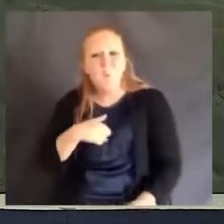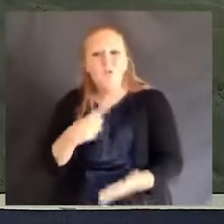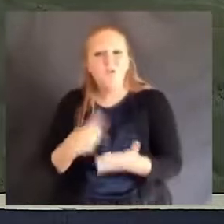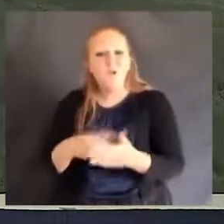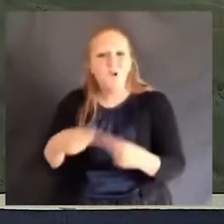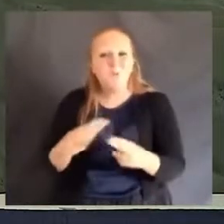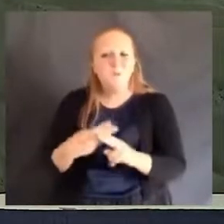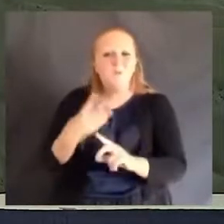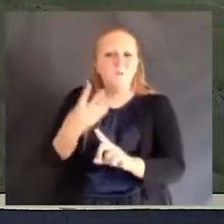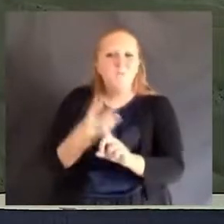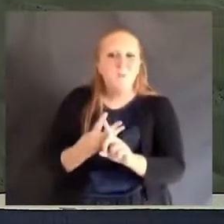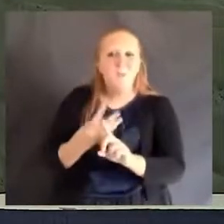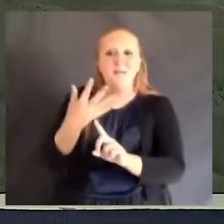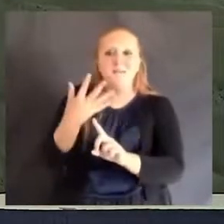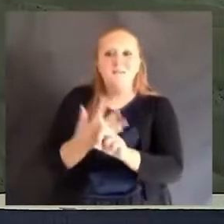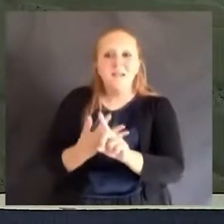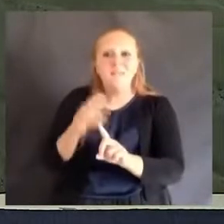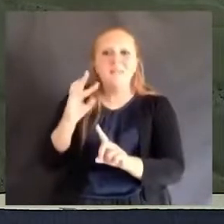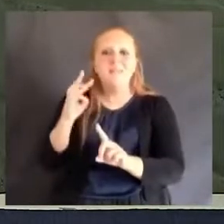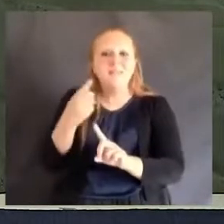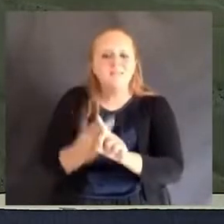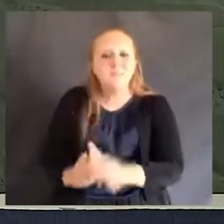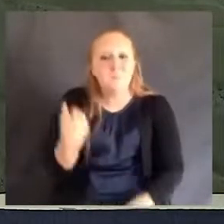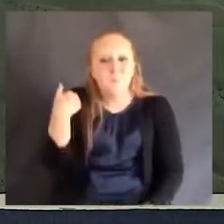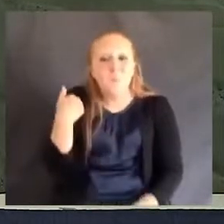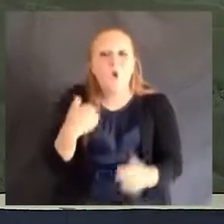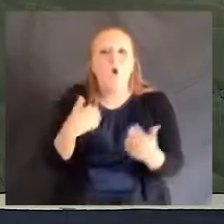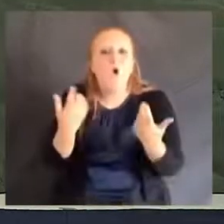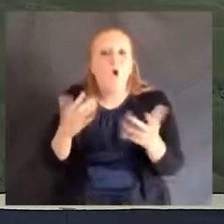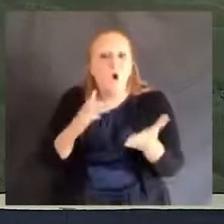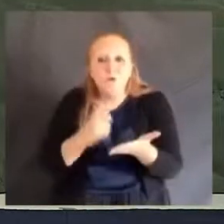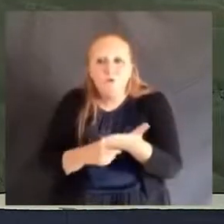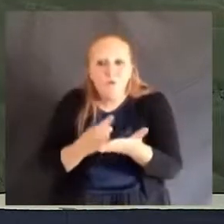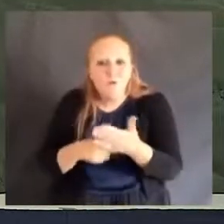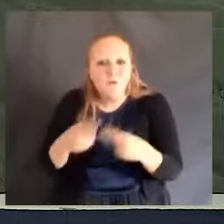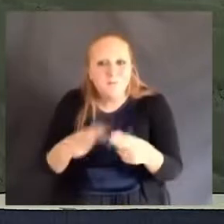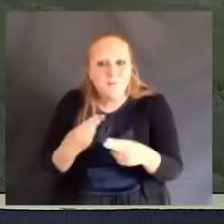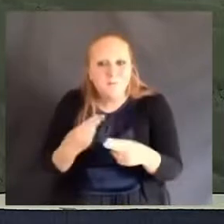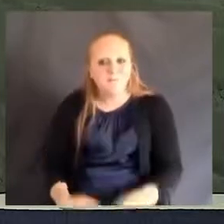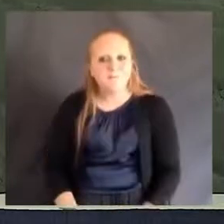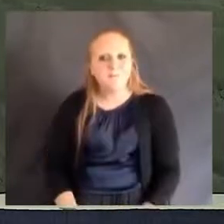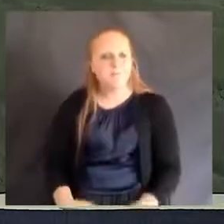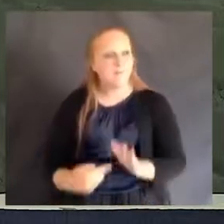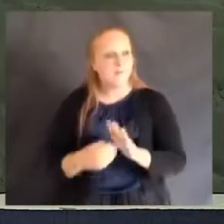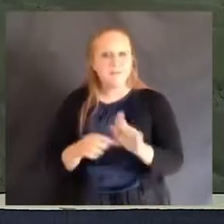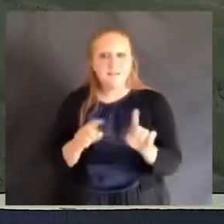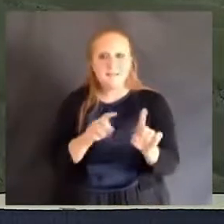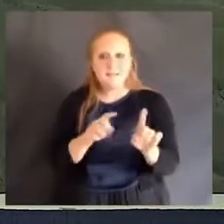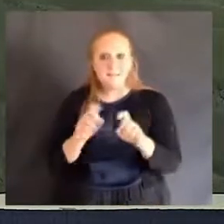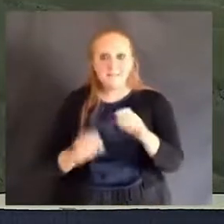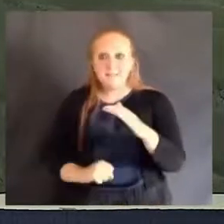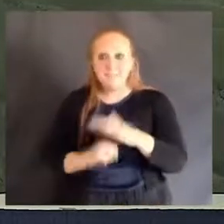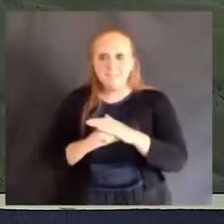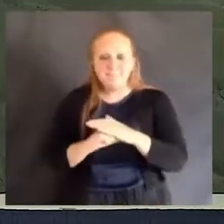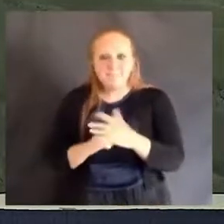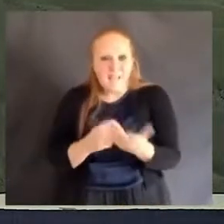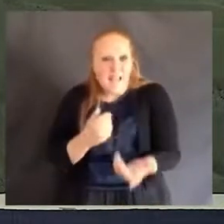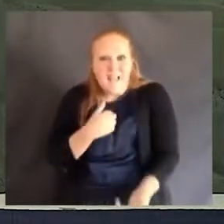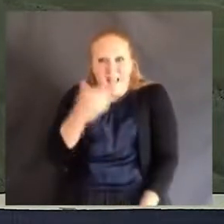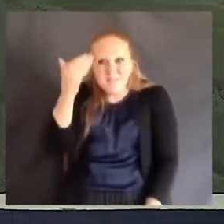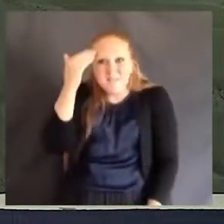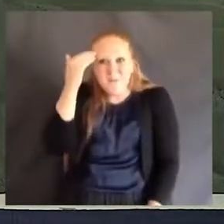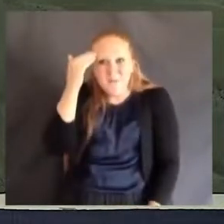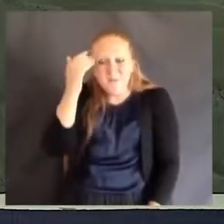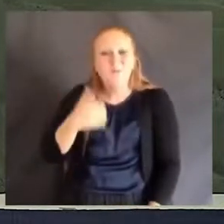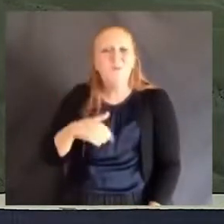ago and 5 months ago and 6 months ago. Testing capacity. I know. We talked